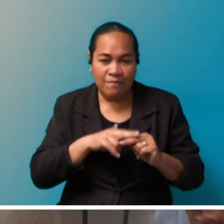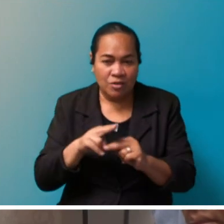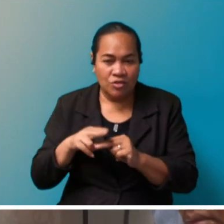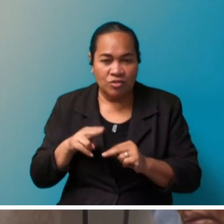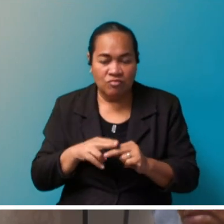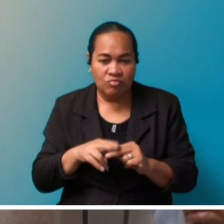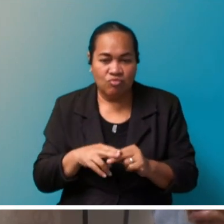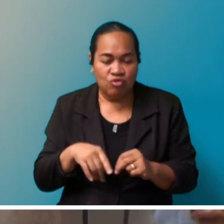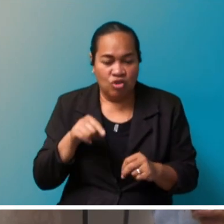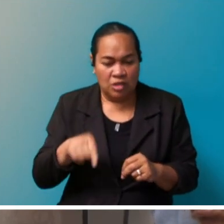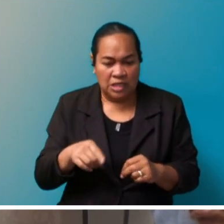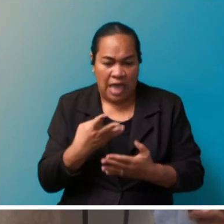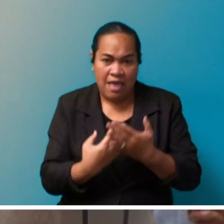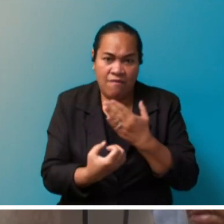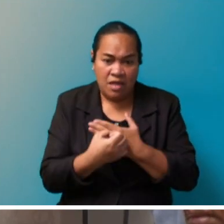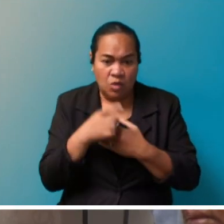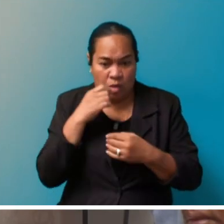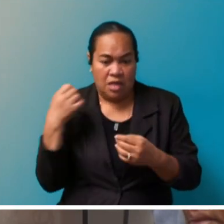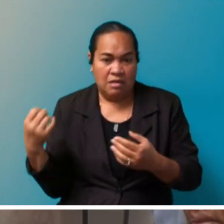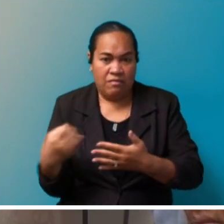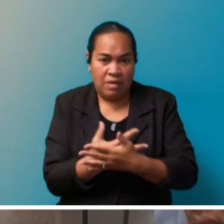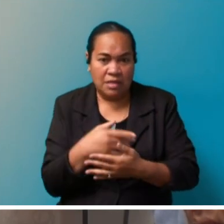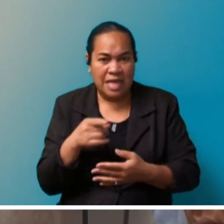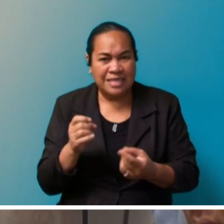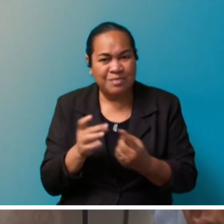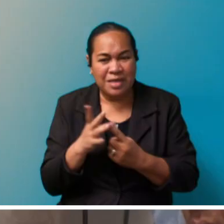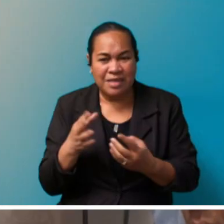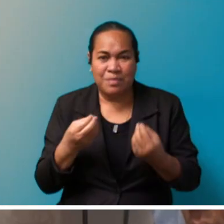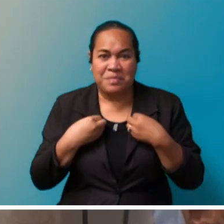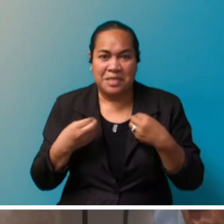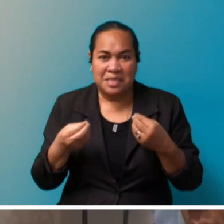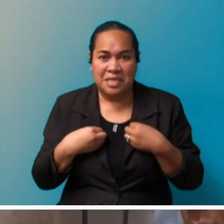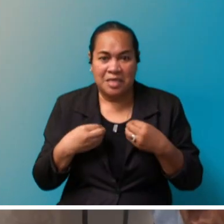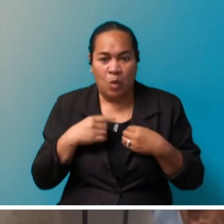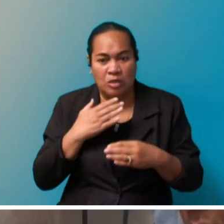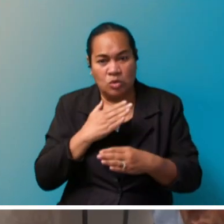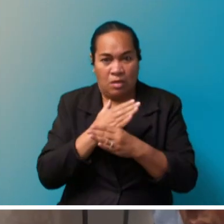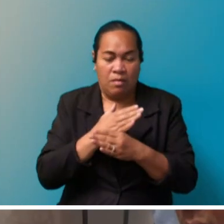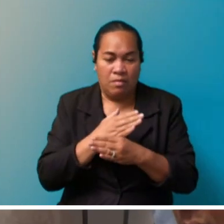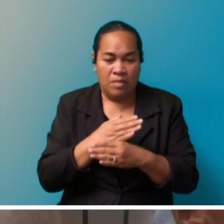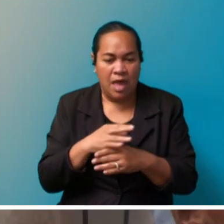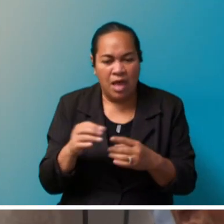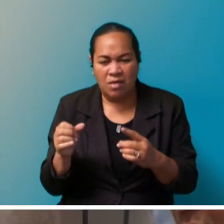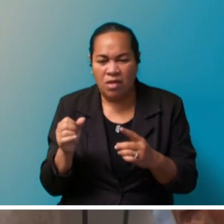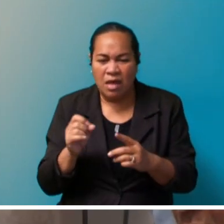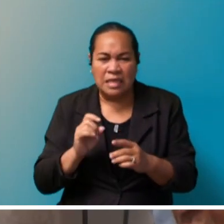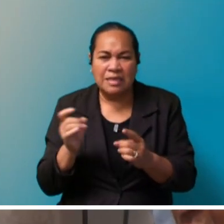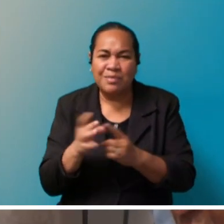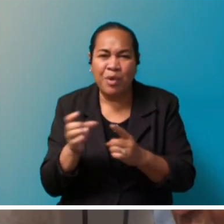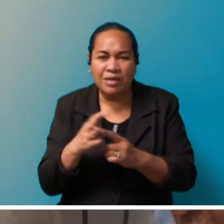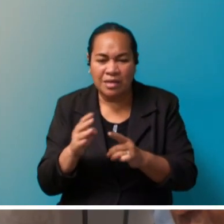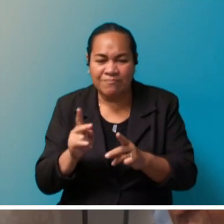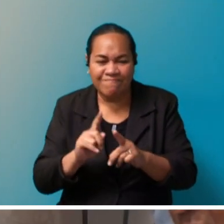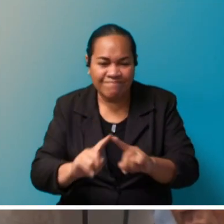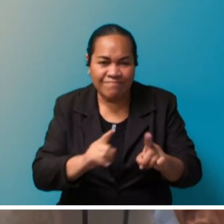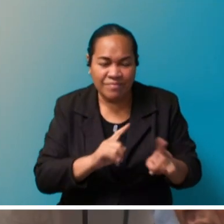economic implications due to disruptions to the business, essential services, and livelihoods. Despite these